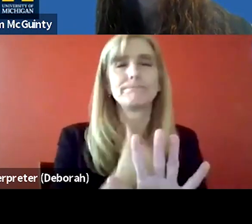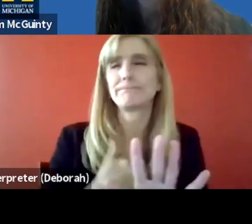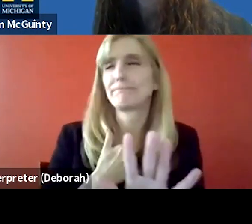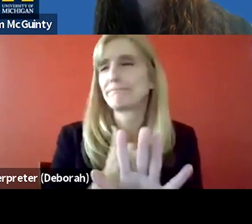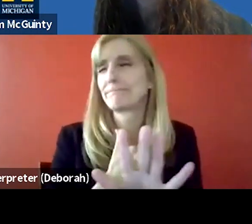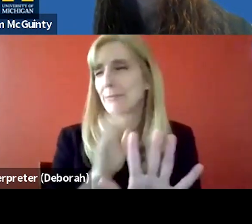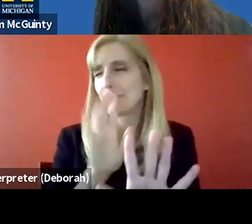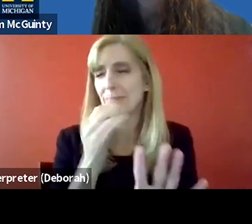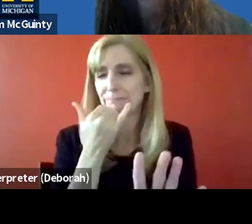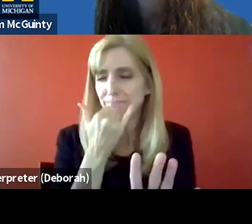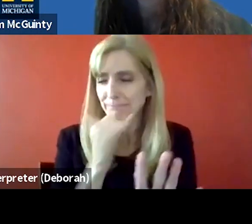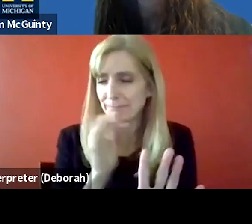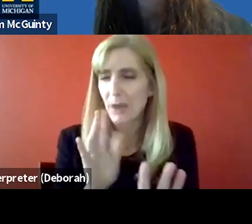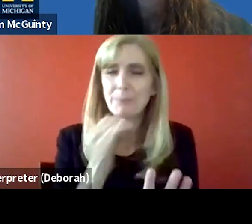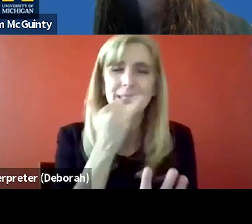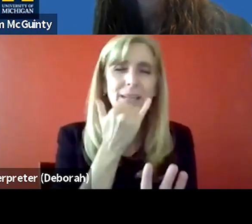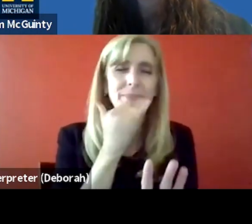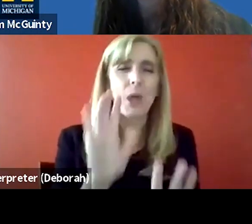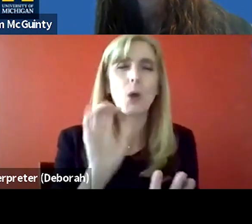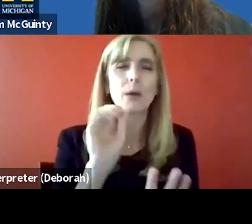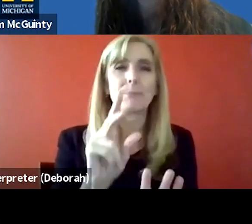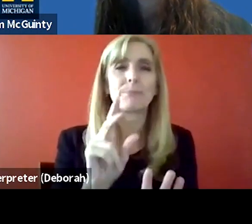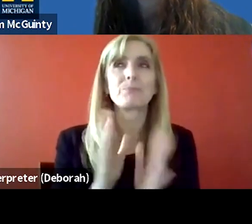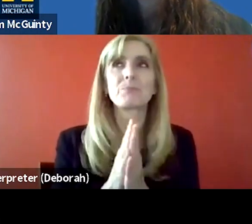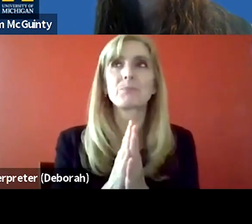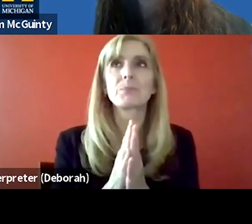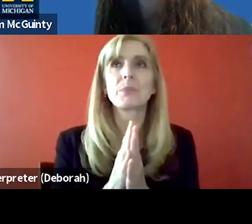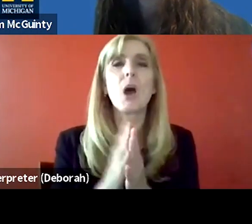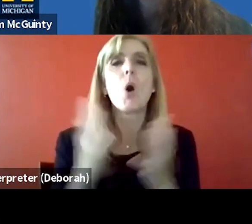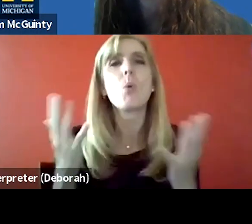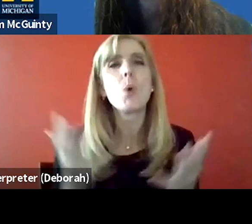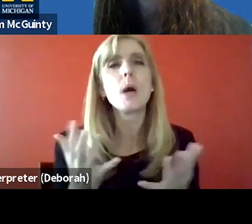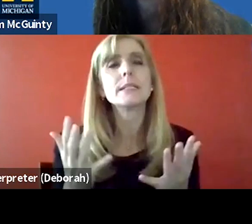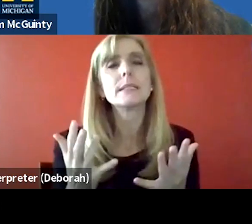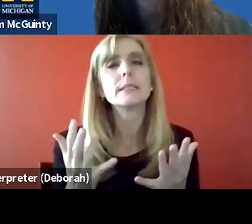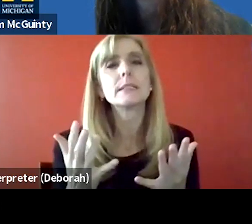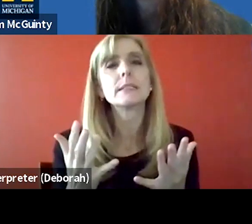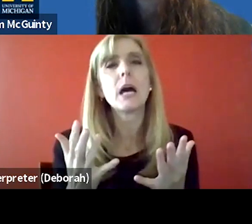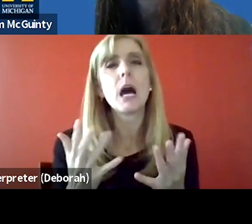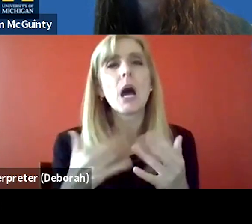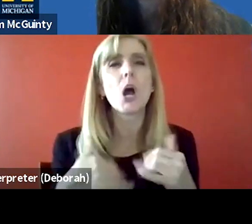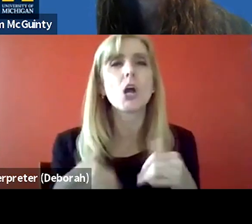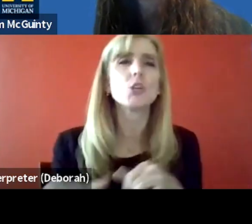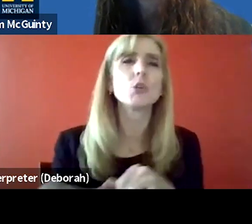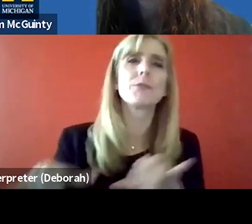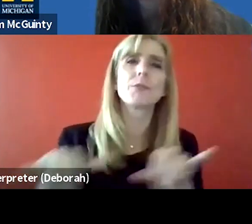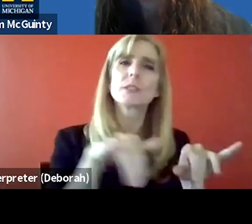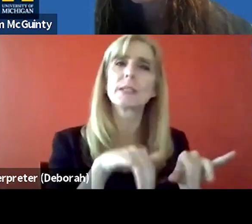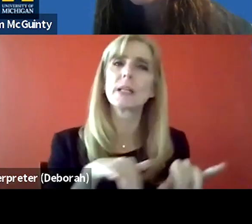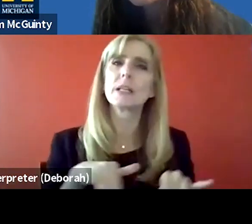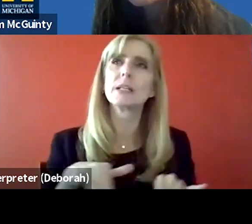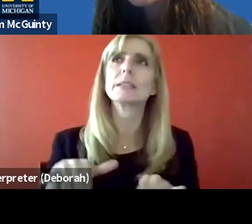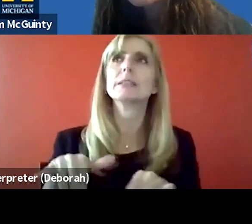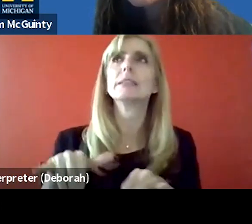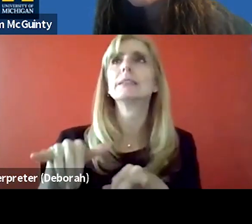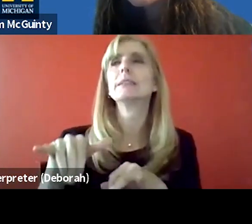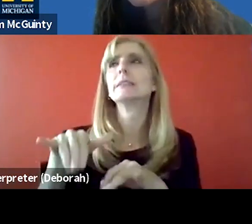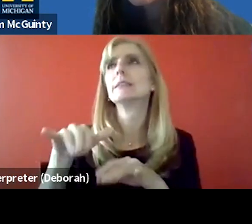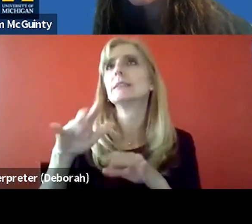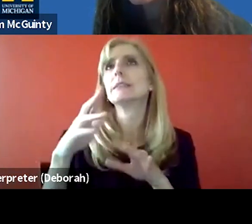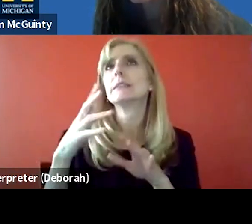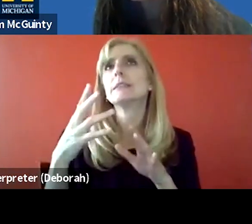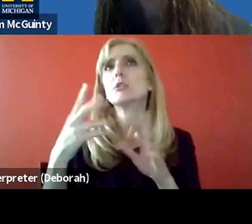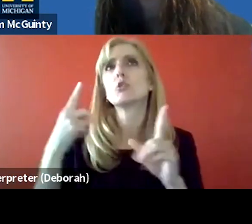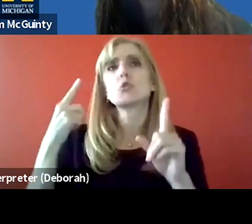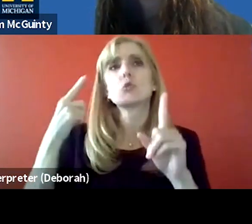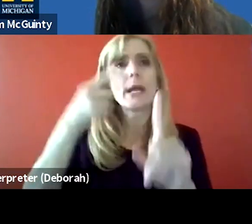was my apologies, that was a mistake. What are some universal design practices or other strategies that